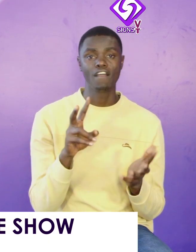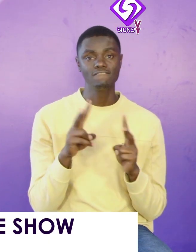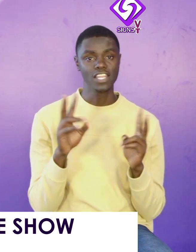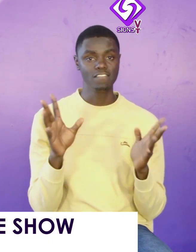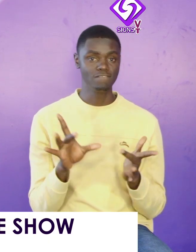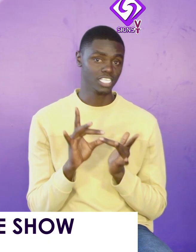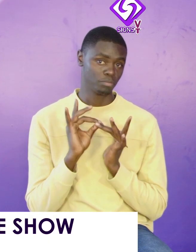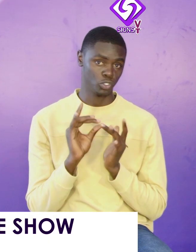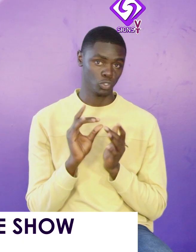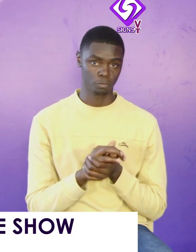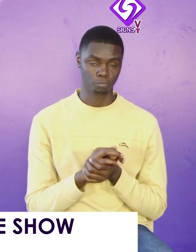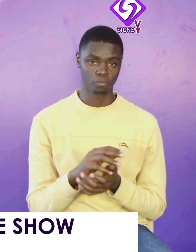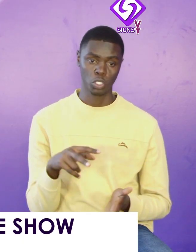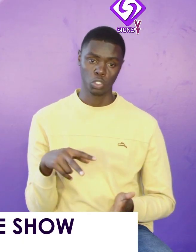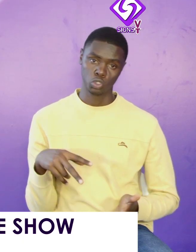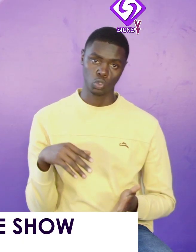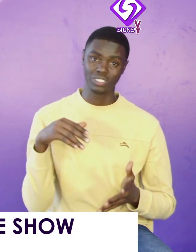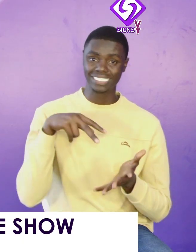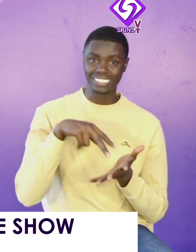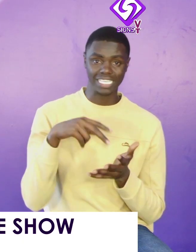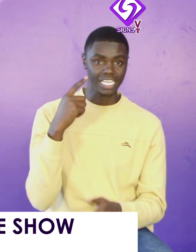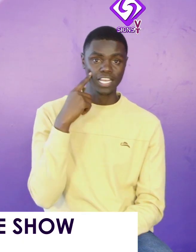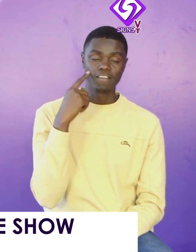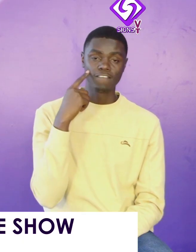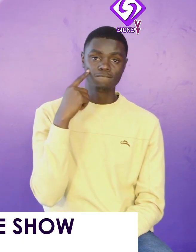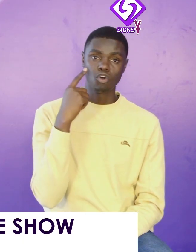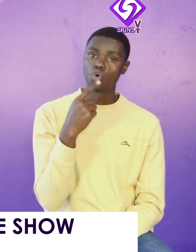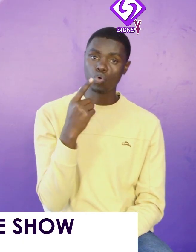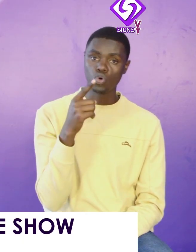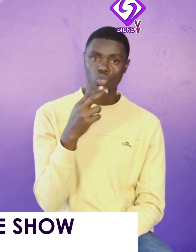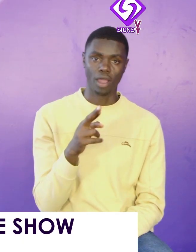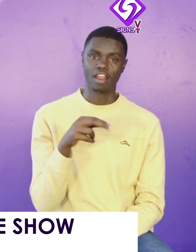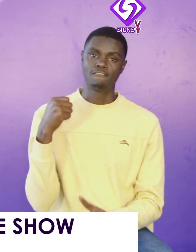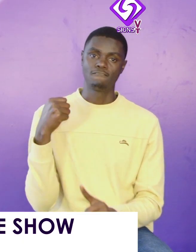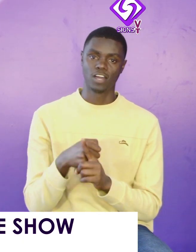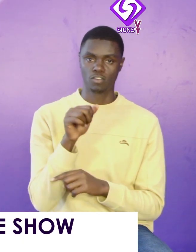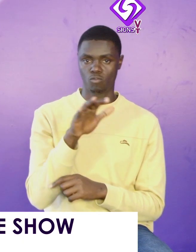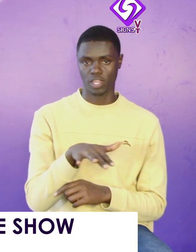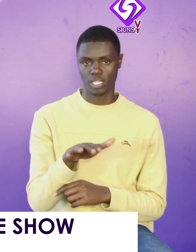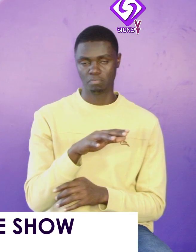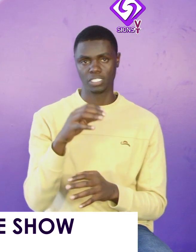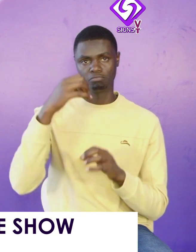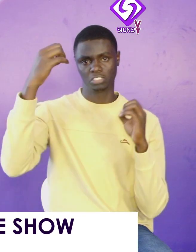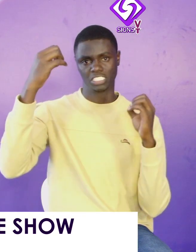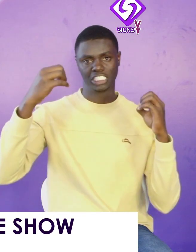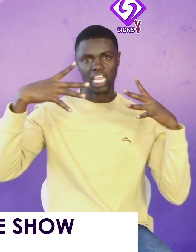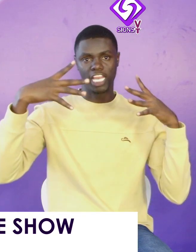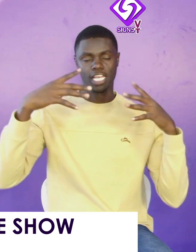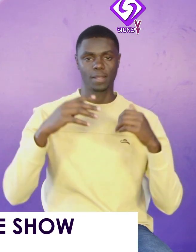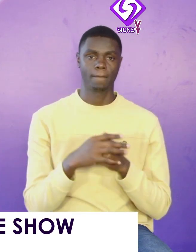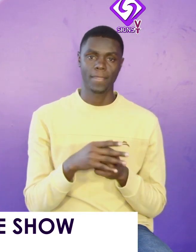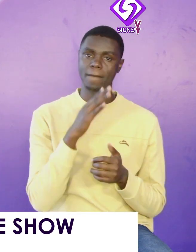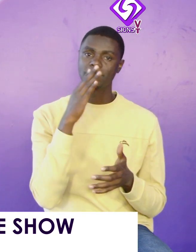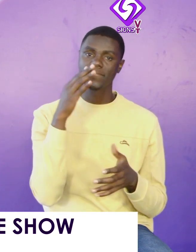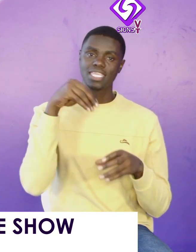So stand in for you, who you are. Fight for that space. Shine. Just be in